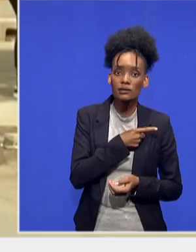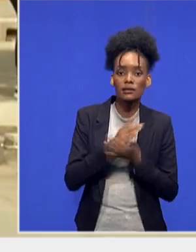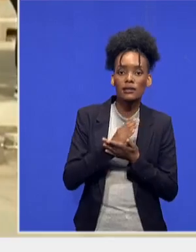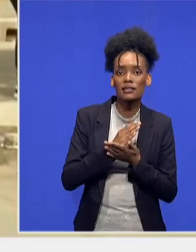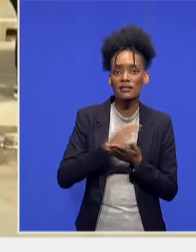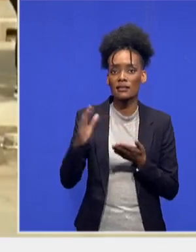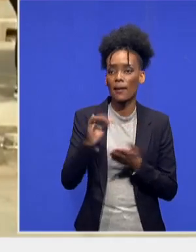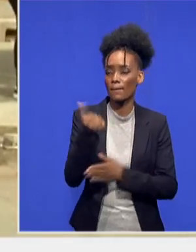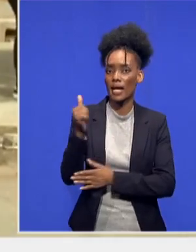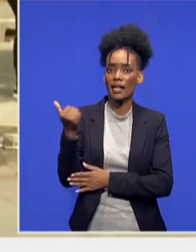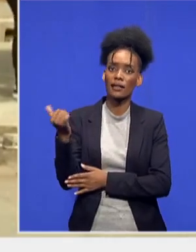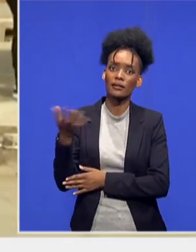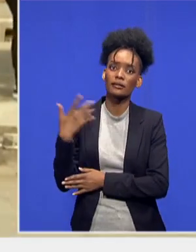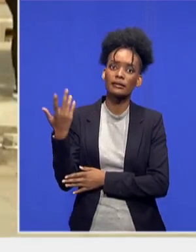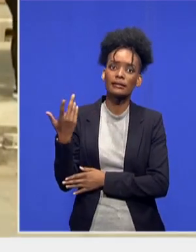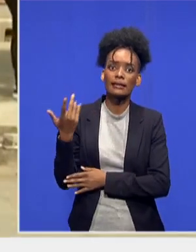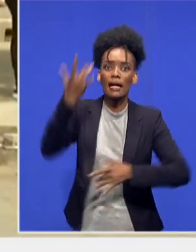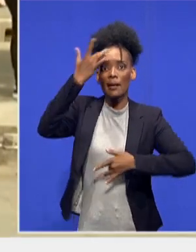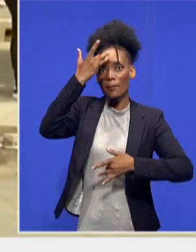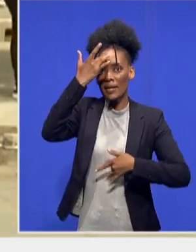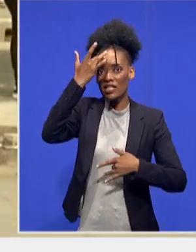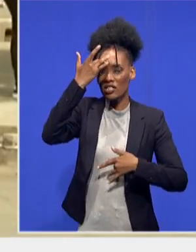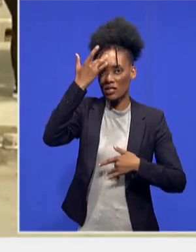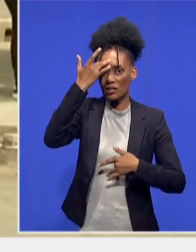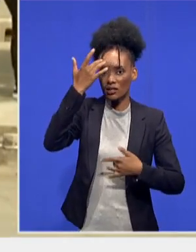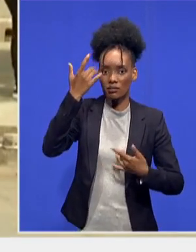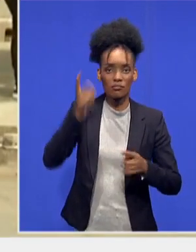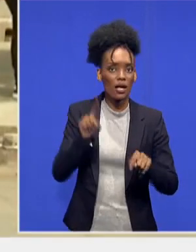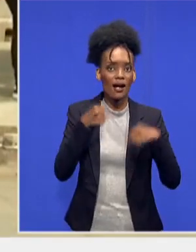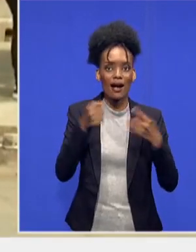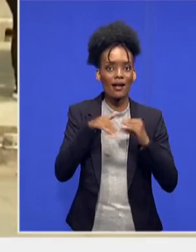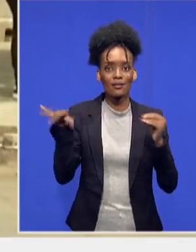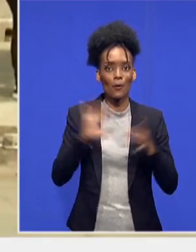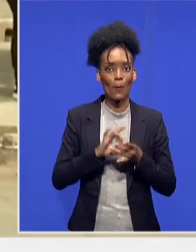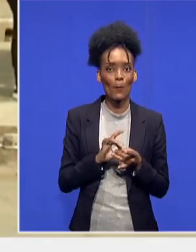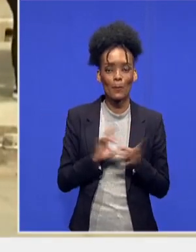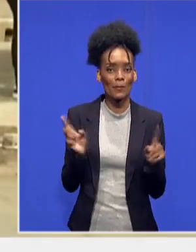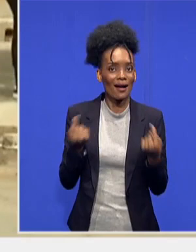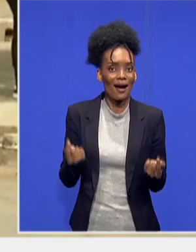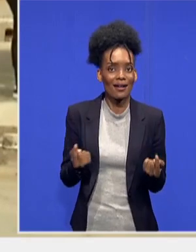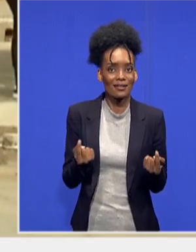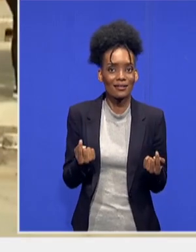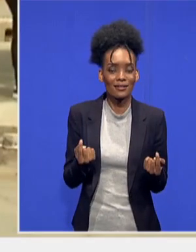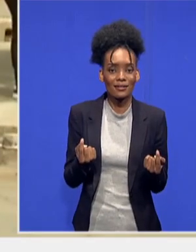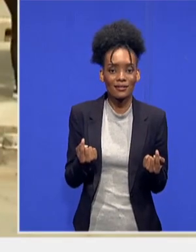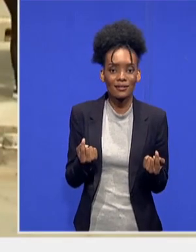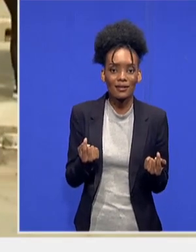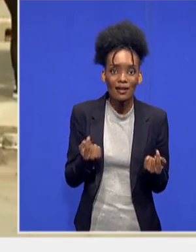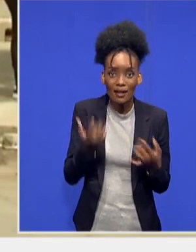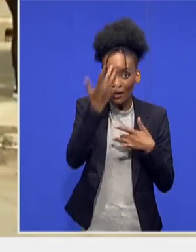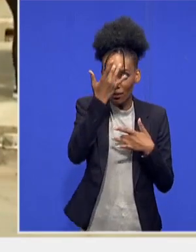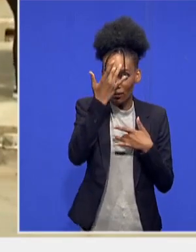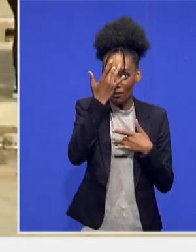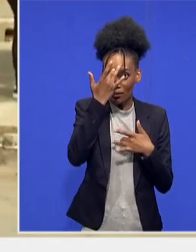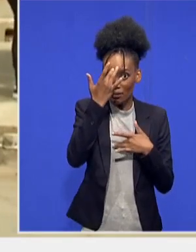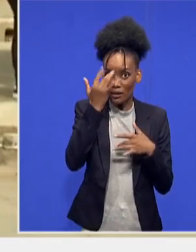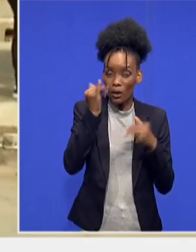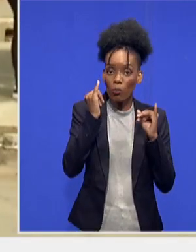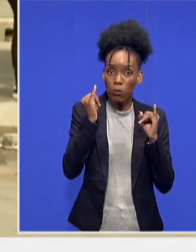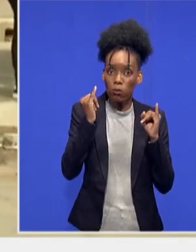other patients that cannot be discharged, whose conditions is going to regress, because